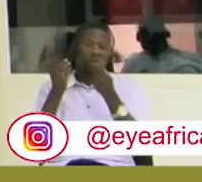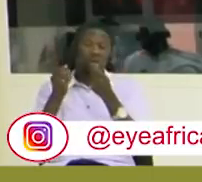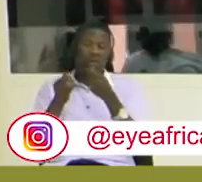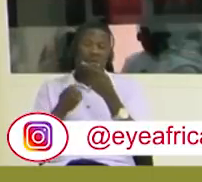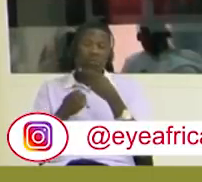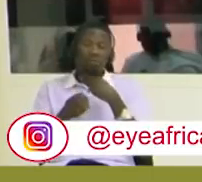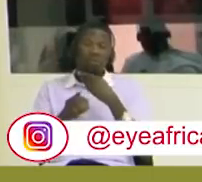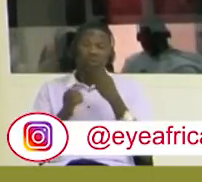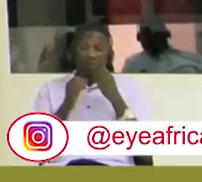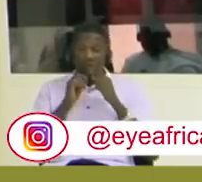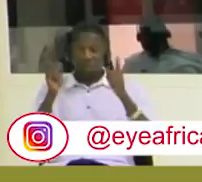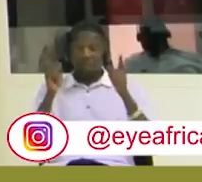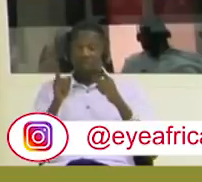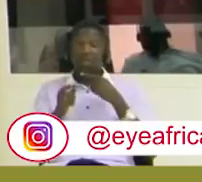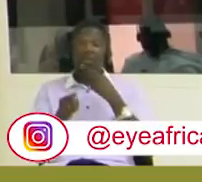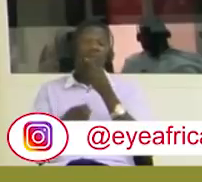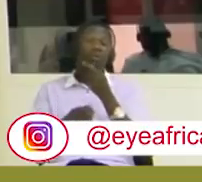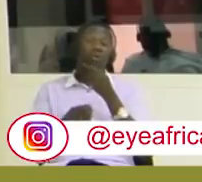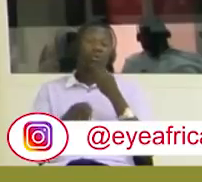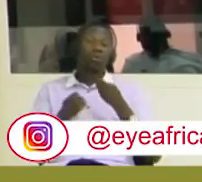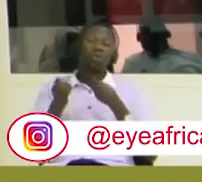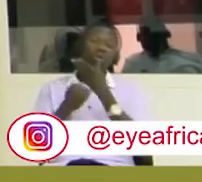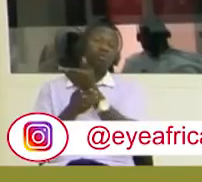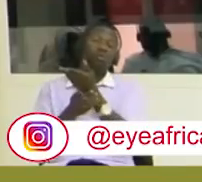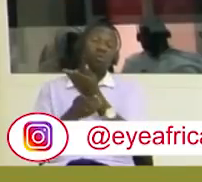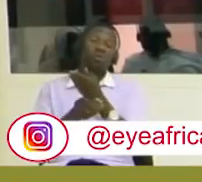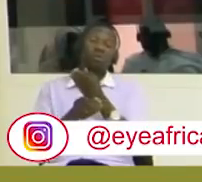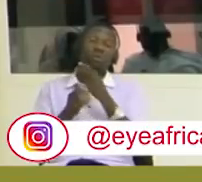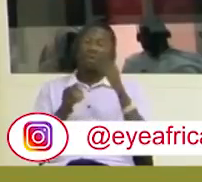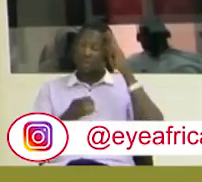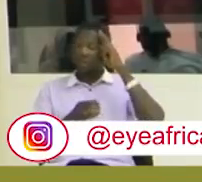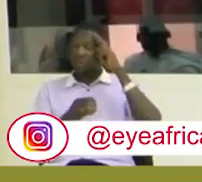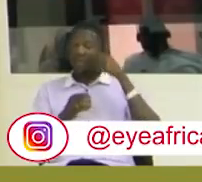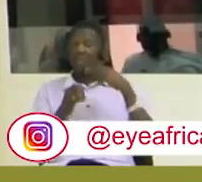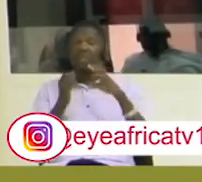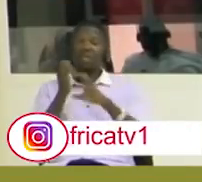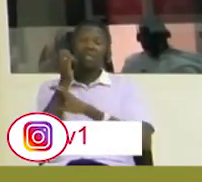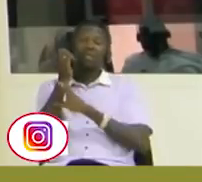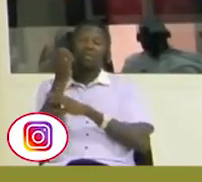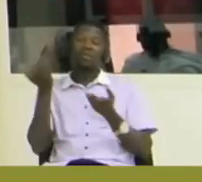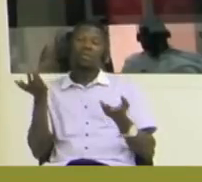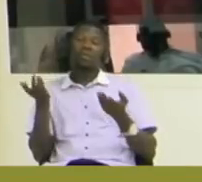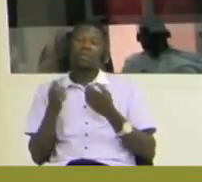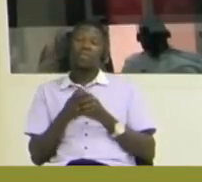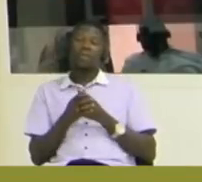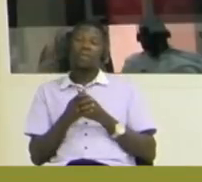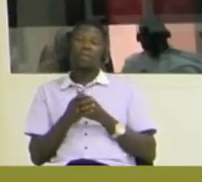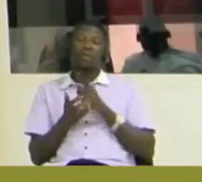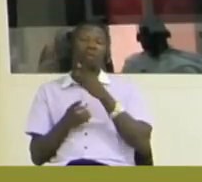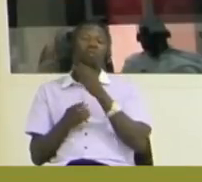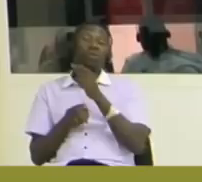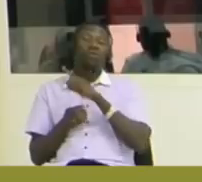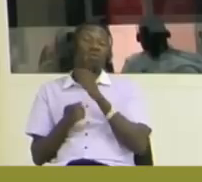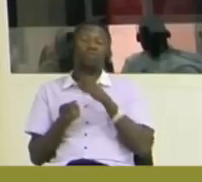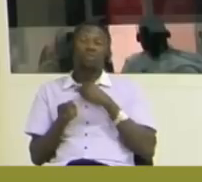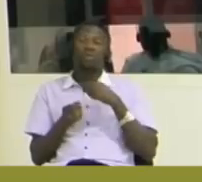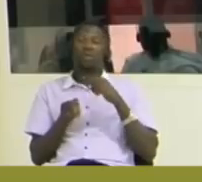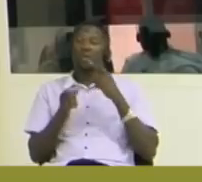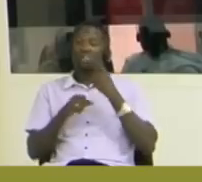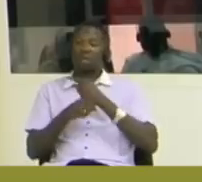to the rebels in Casamas? That money did not belong to the Gambia government. We were just the conduit. We were just